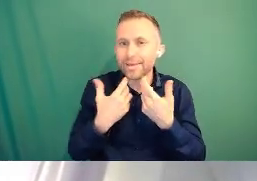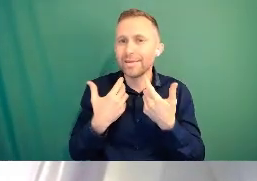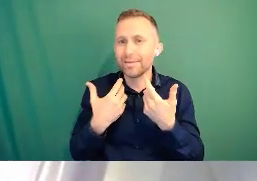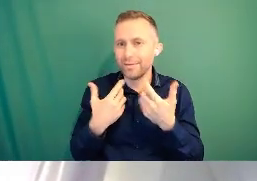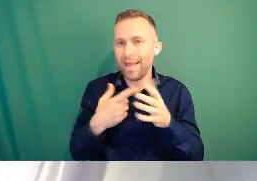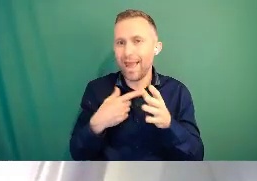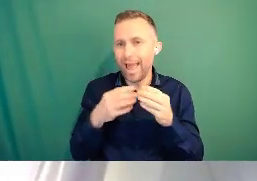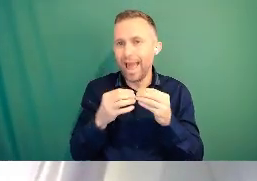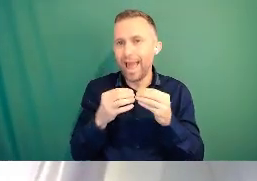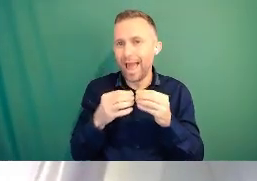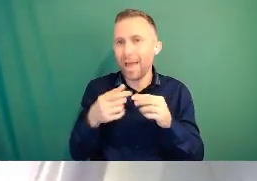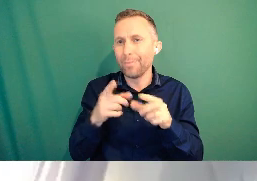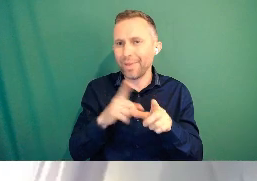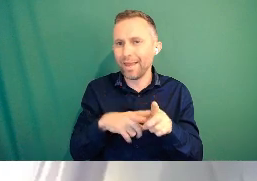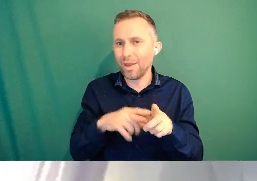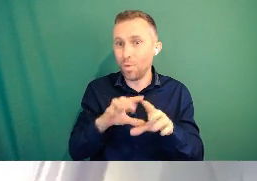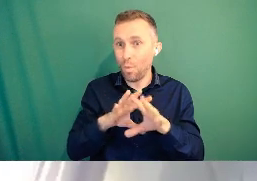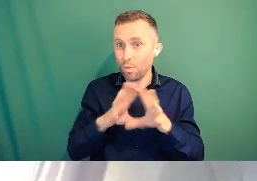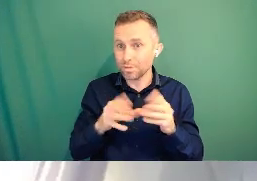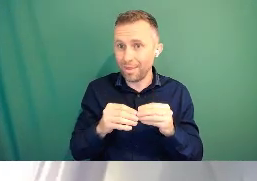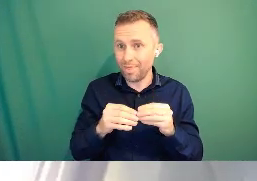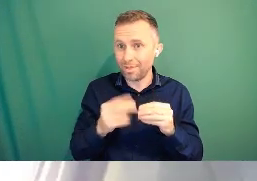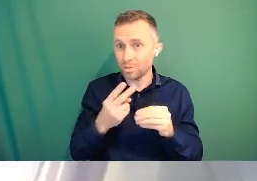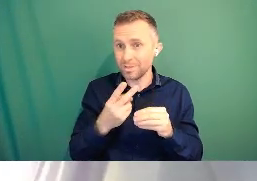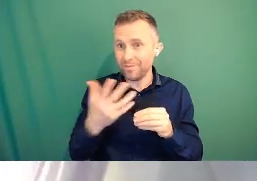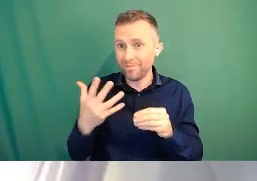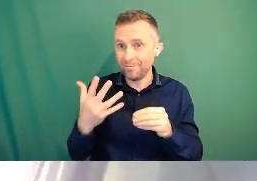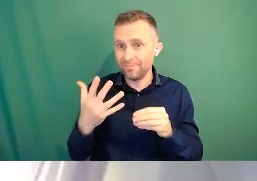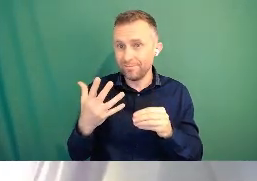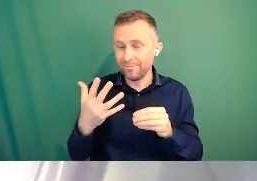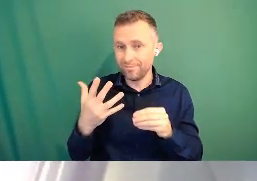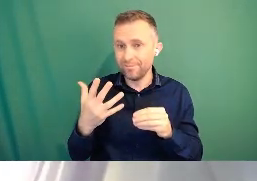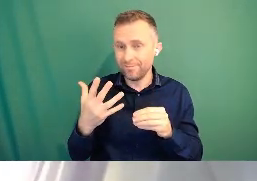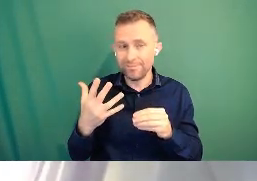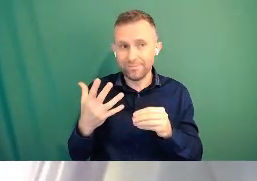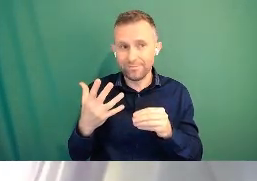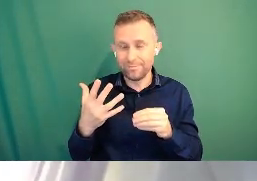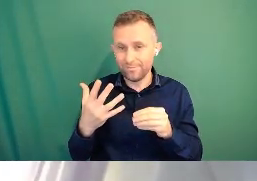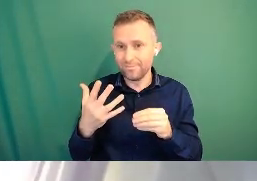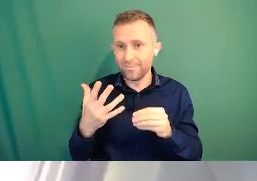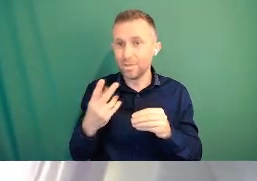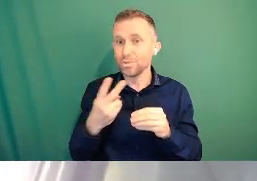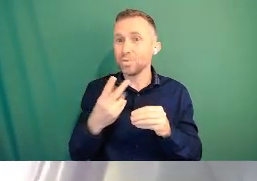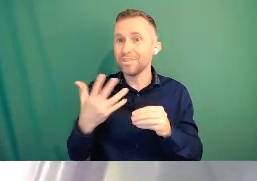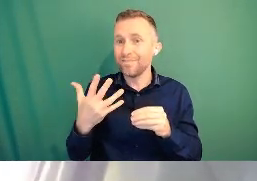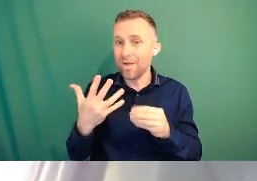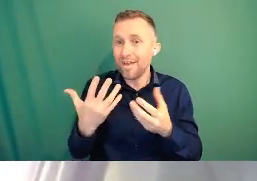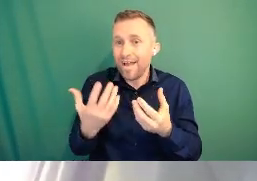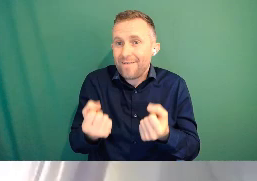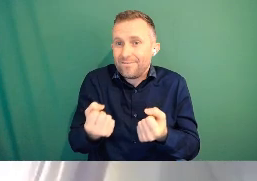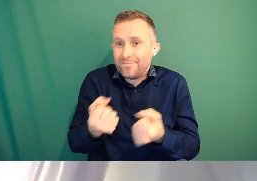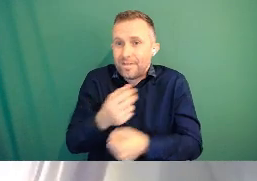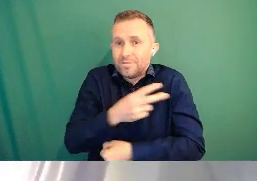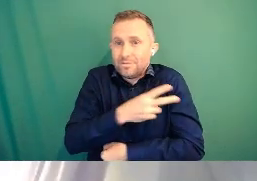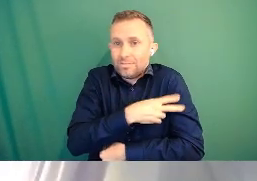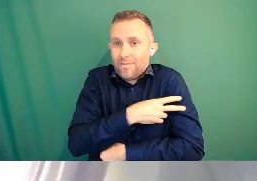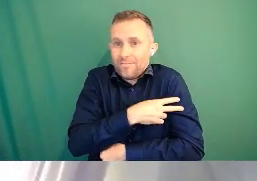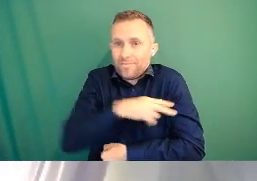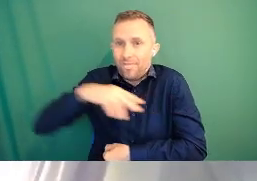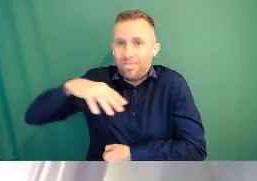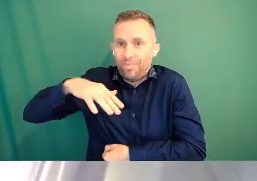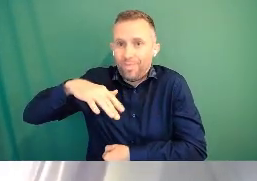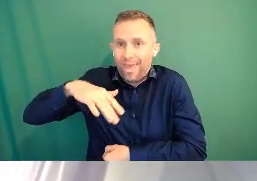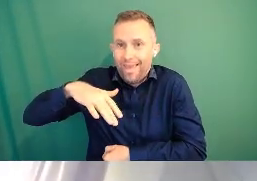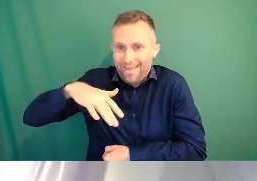after. So there are 25, give or take a couple, staffed sites that you can go and